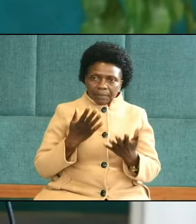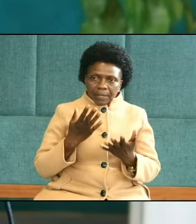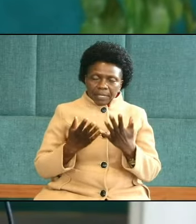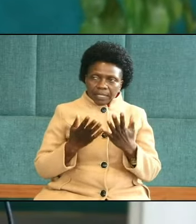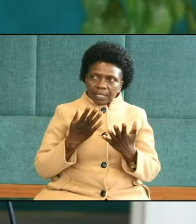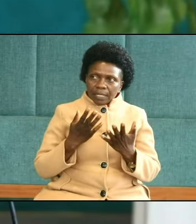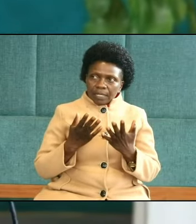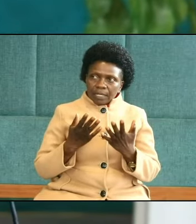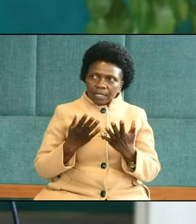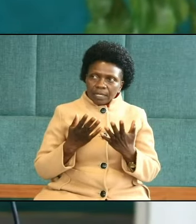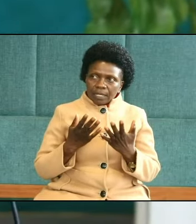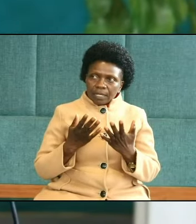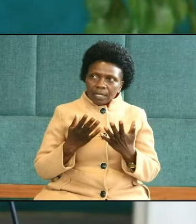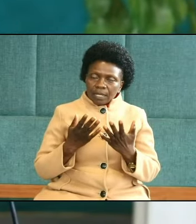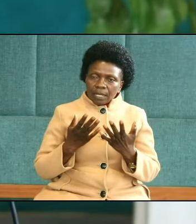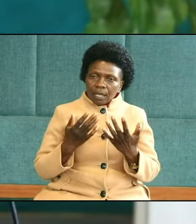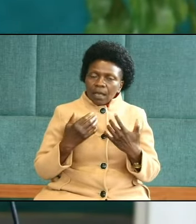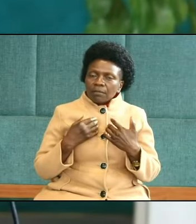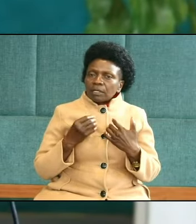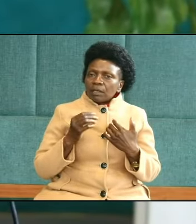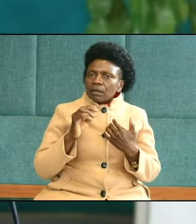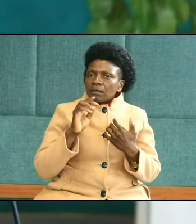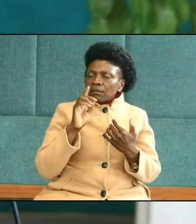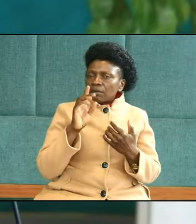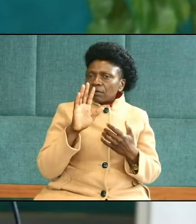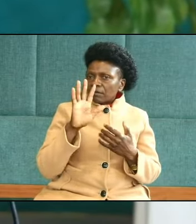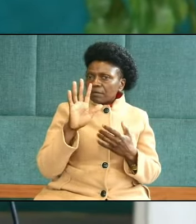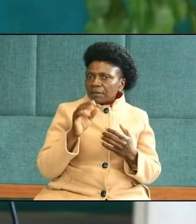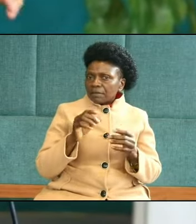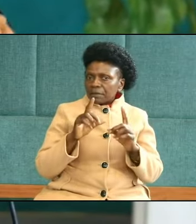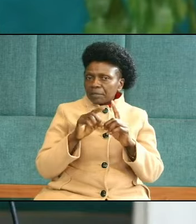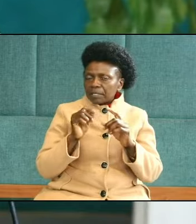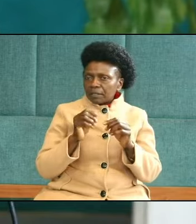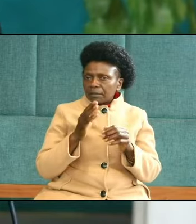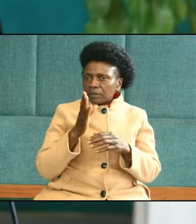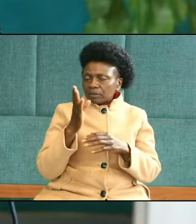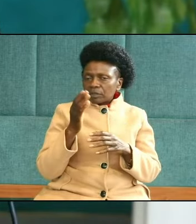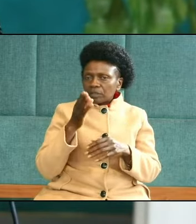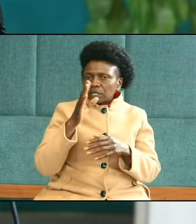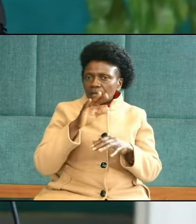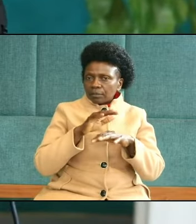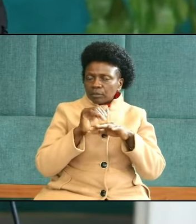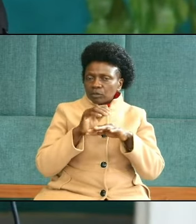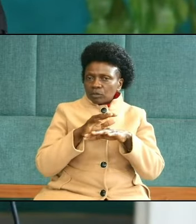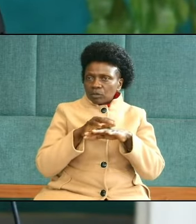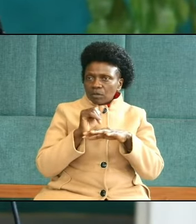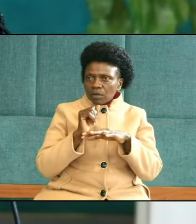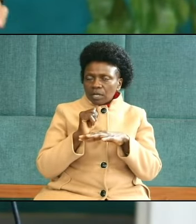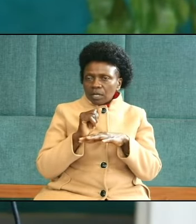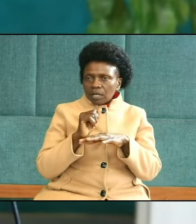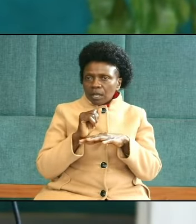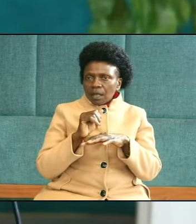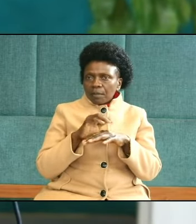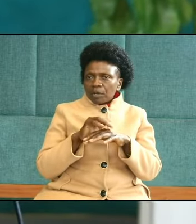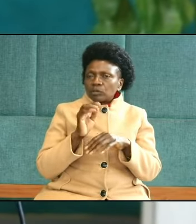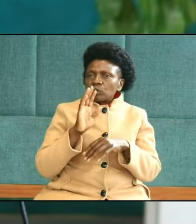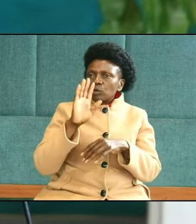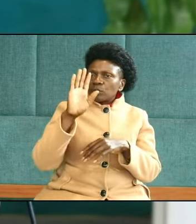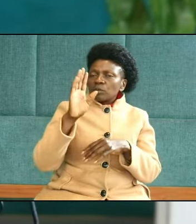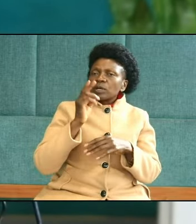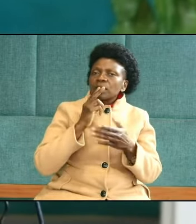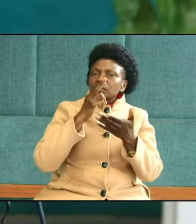reflecting over the last four or five messages. By God's grace, we've been putting out an appeal to you. We've been calling upon you to